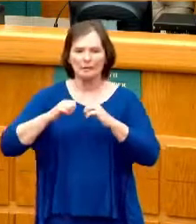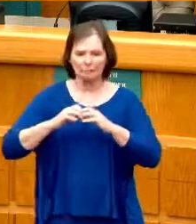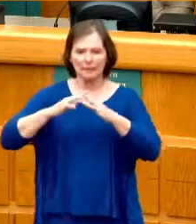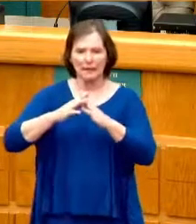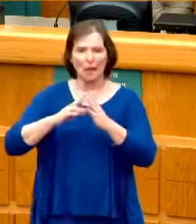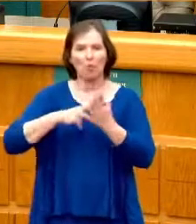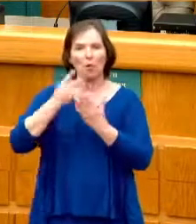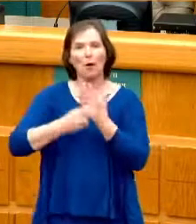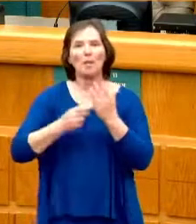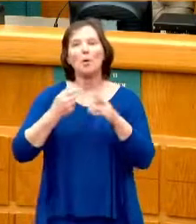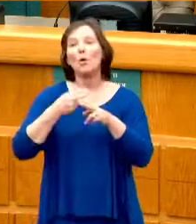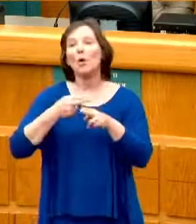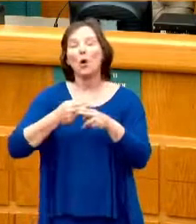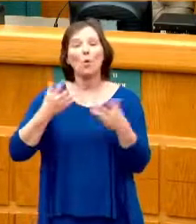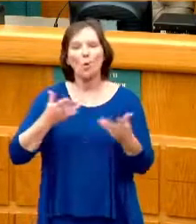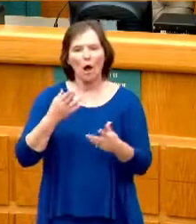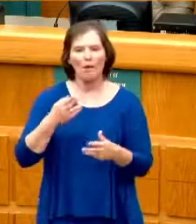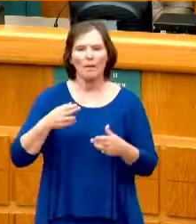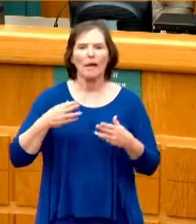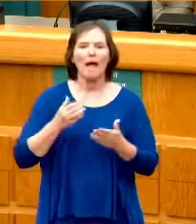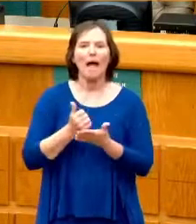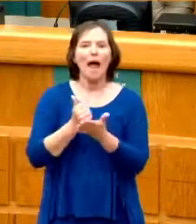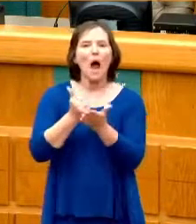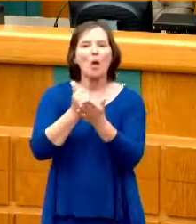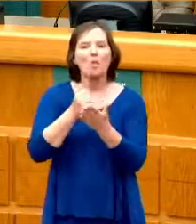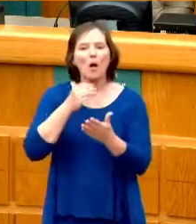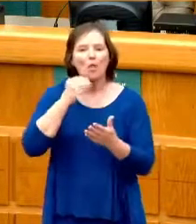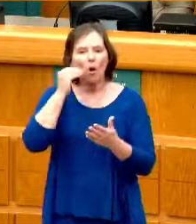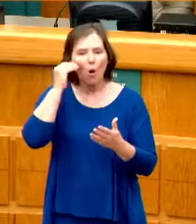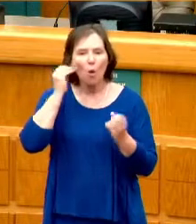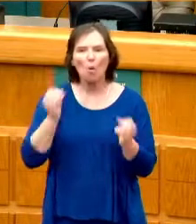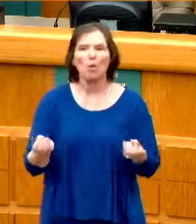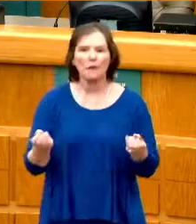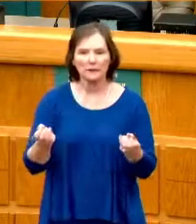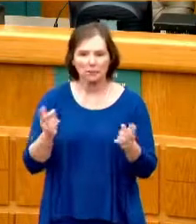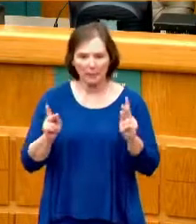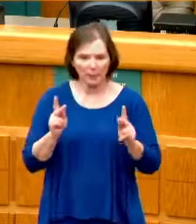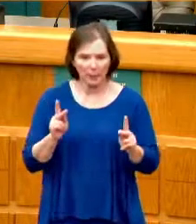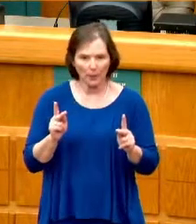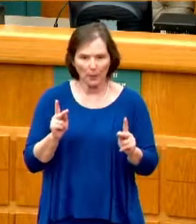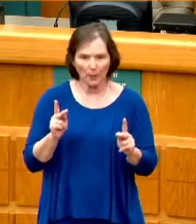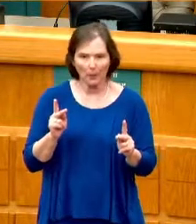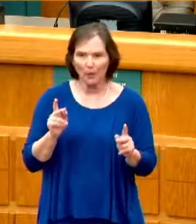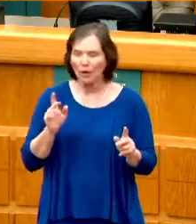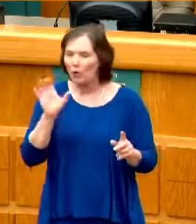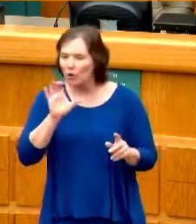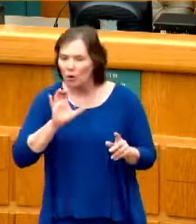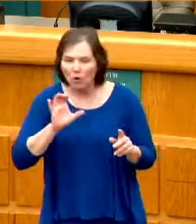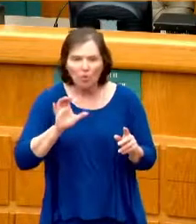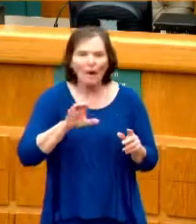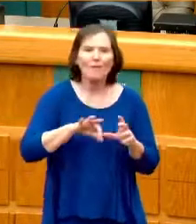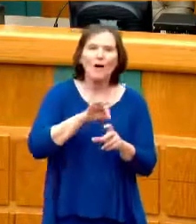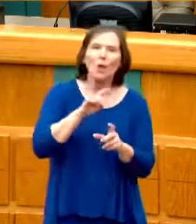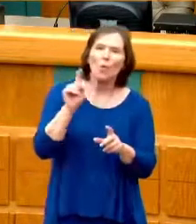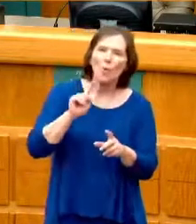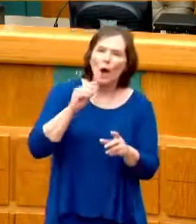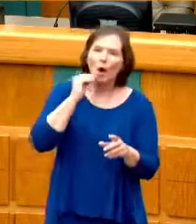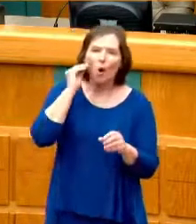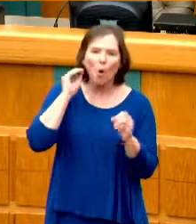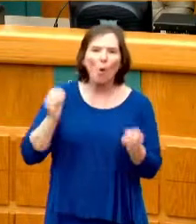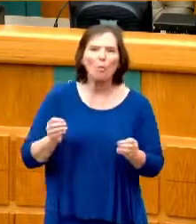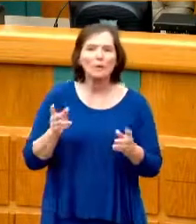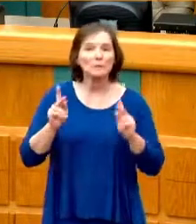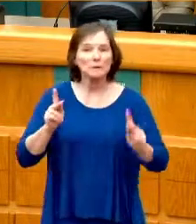vaccine program. We are working with different homeless services providers to identify the best way to reach these populations to offer the